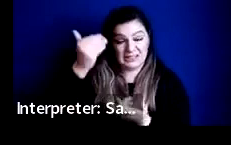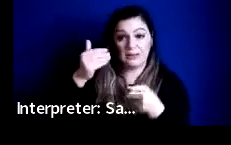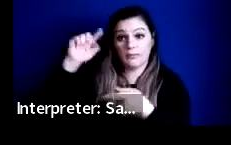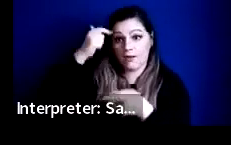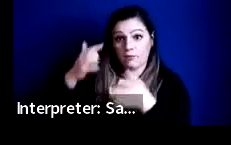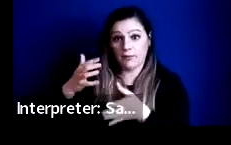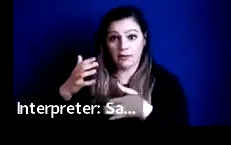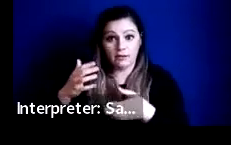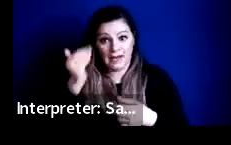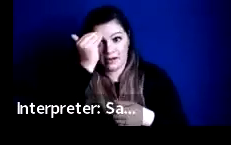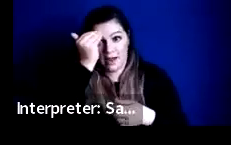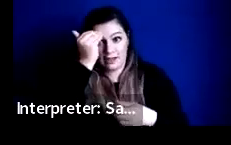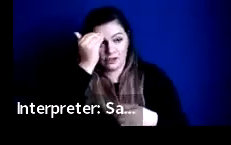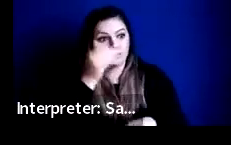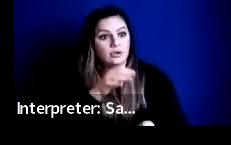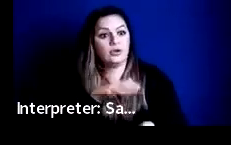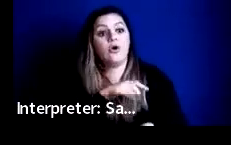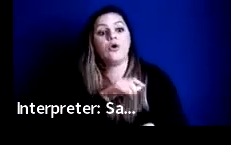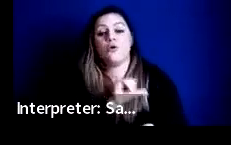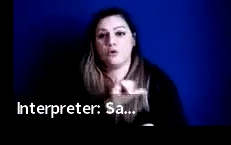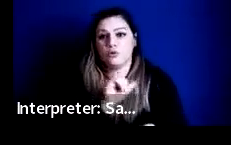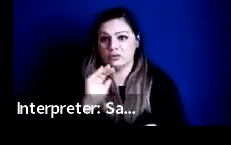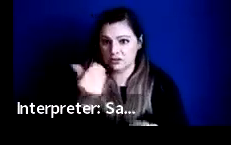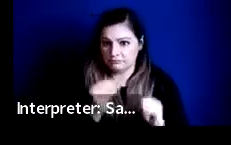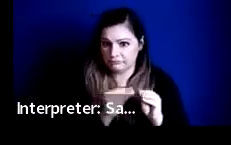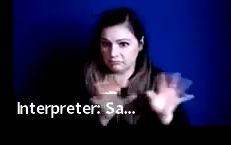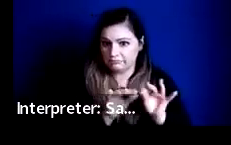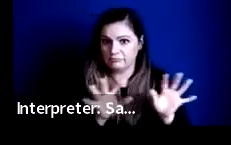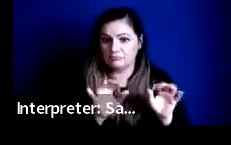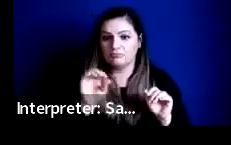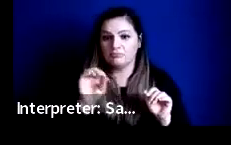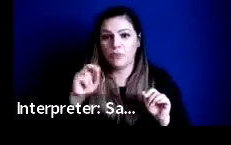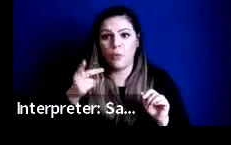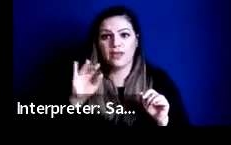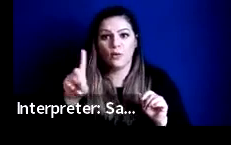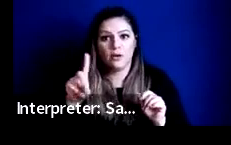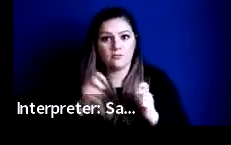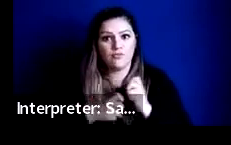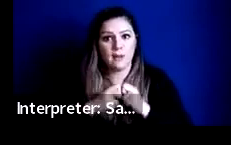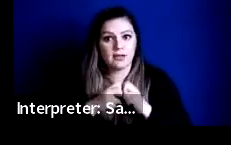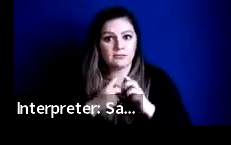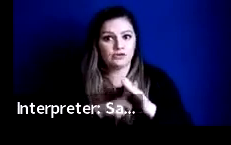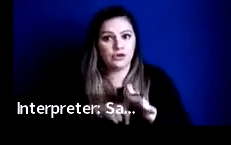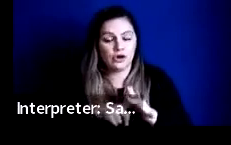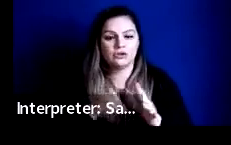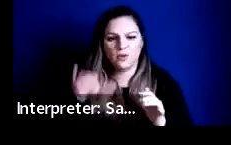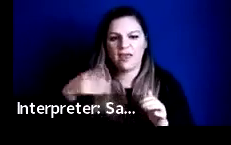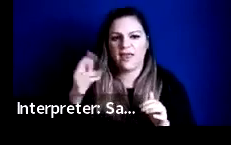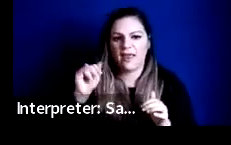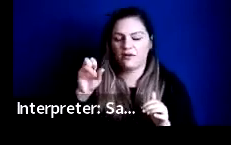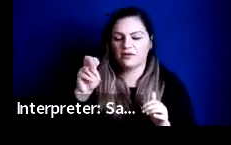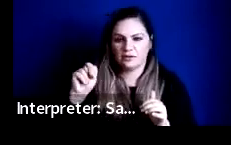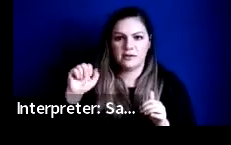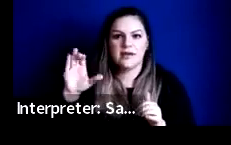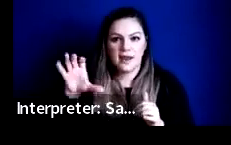it before it kind of goes out of hand. And so that's what the Harrison Act kind of signifies in history. And then